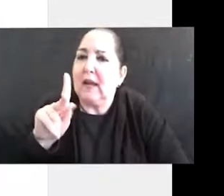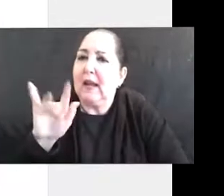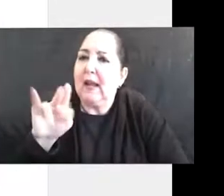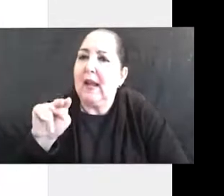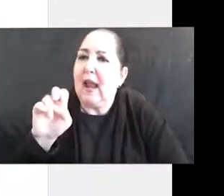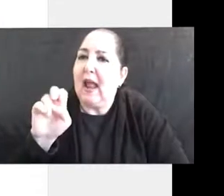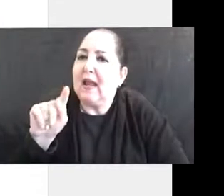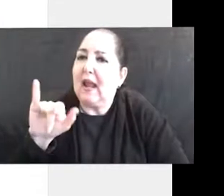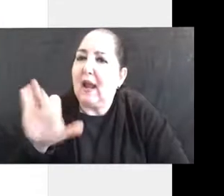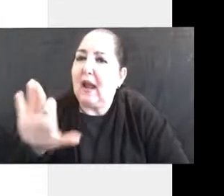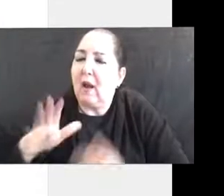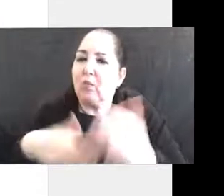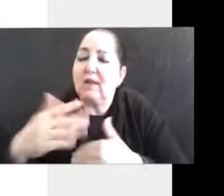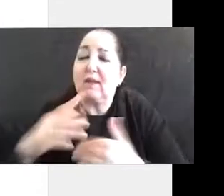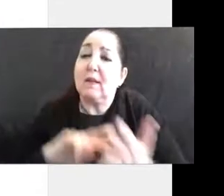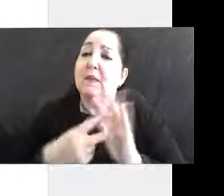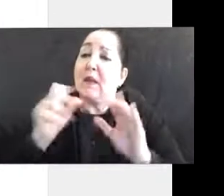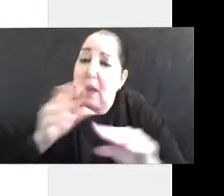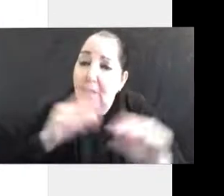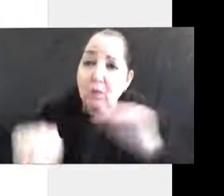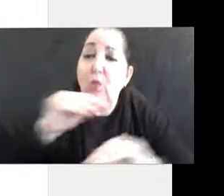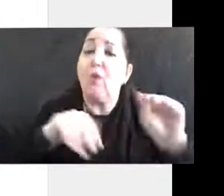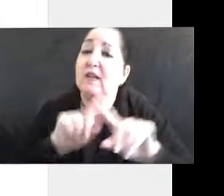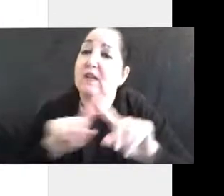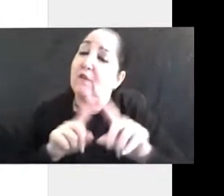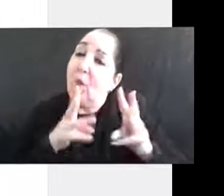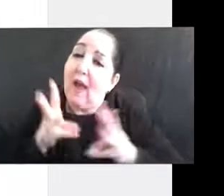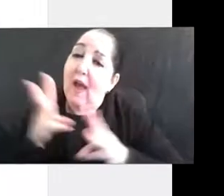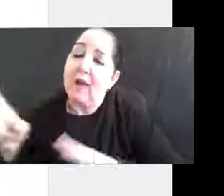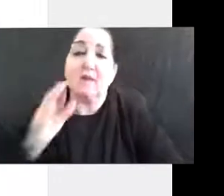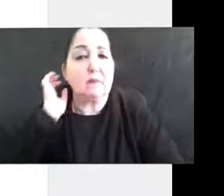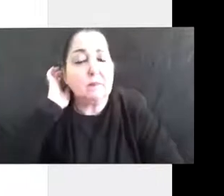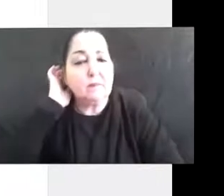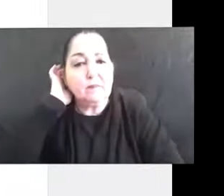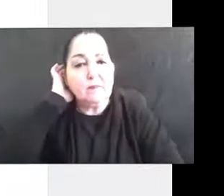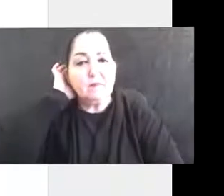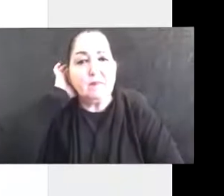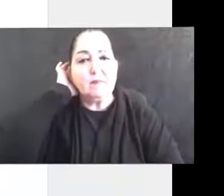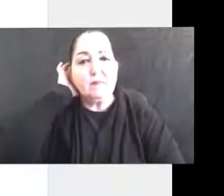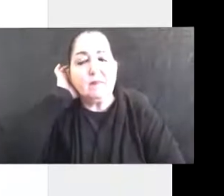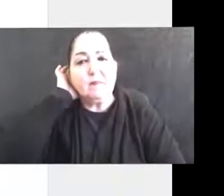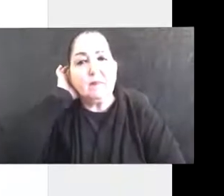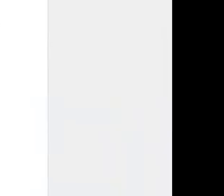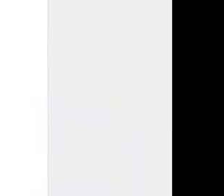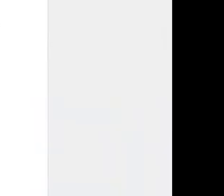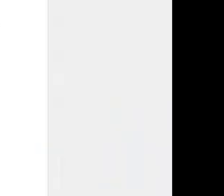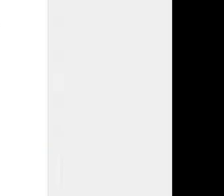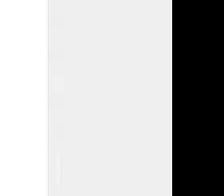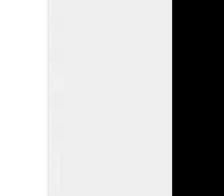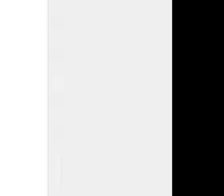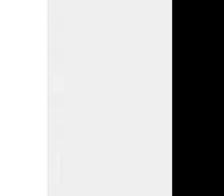that means that it can be arranged and move in different ways. In other words,